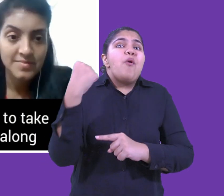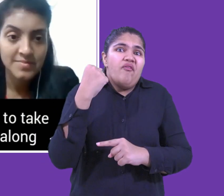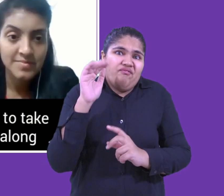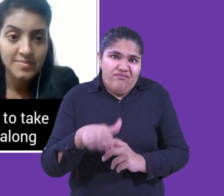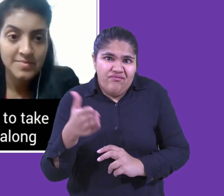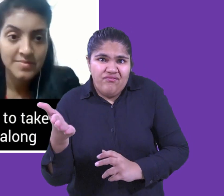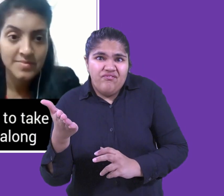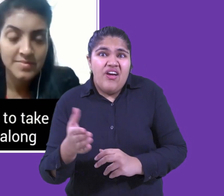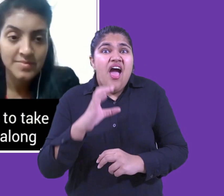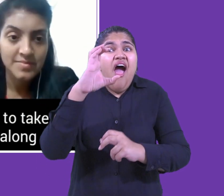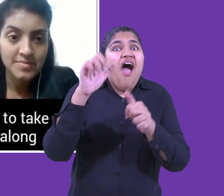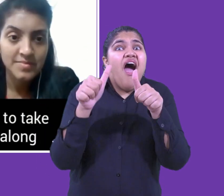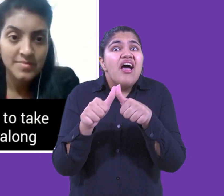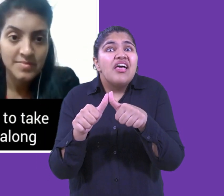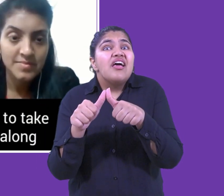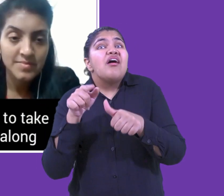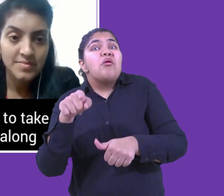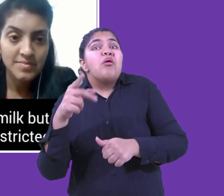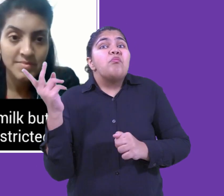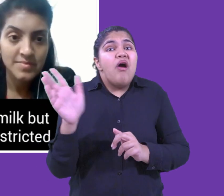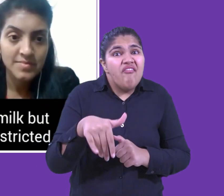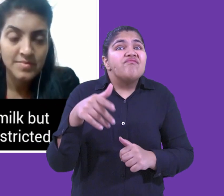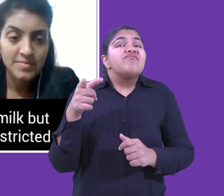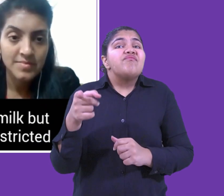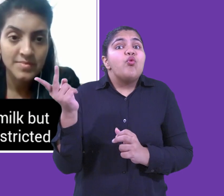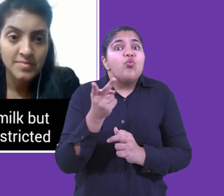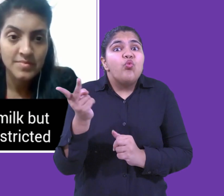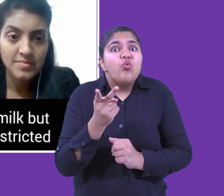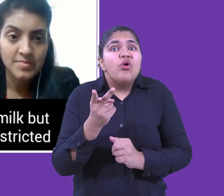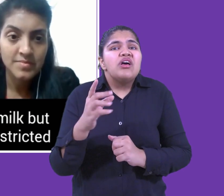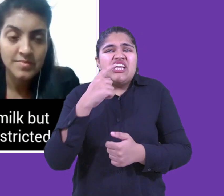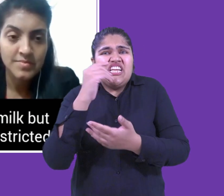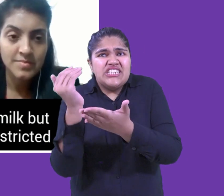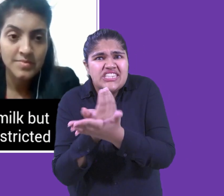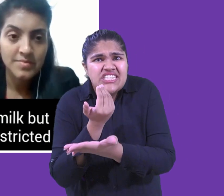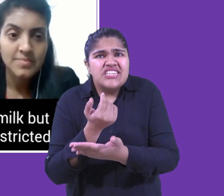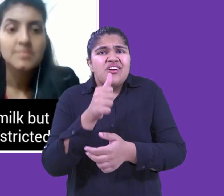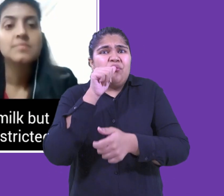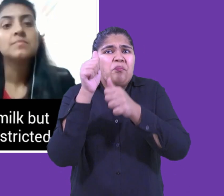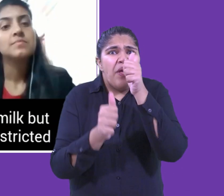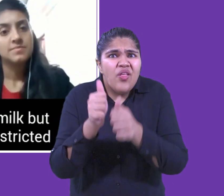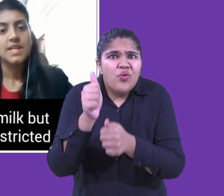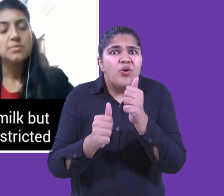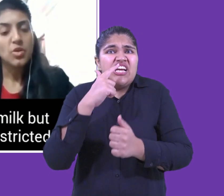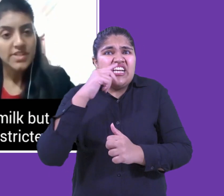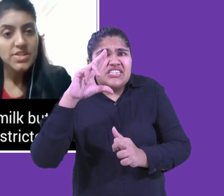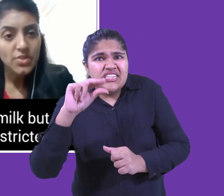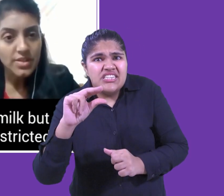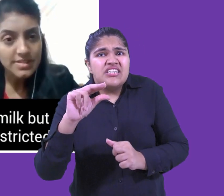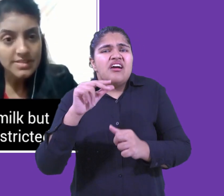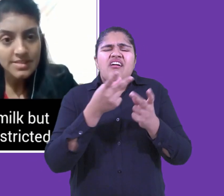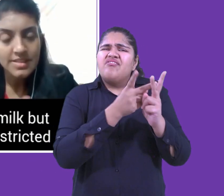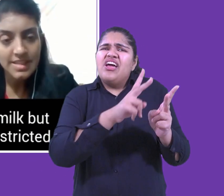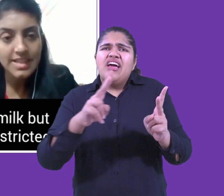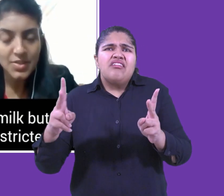Yes. Any number of tea and coffee along with the milk, little fresh curd, sometimes paneer, sometimes buttermilk, we always take to take them. In But moderation, not